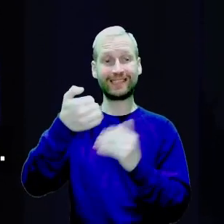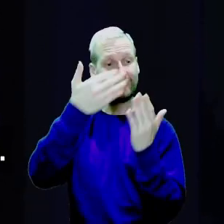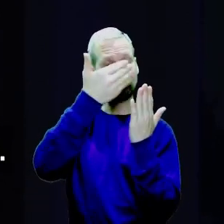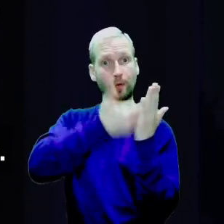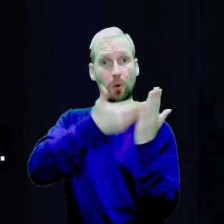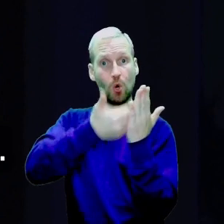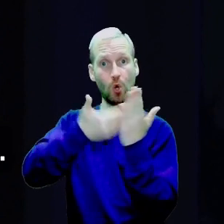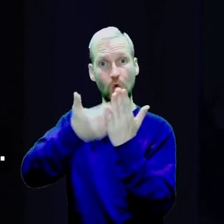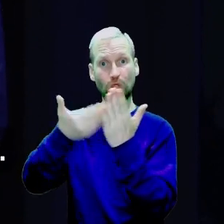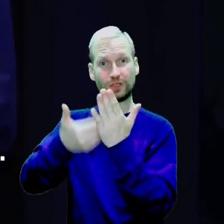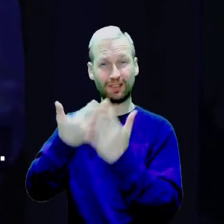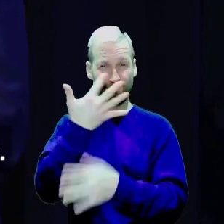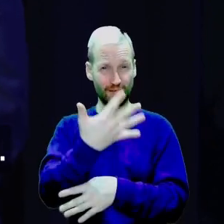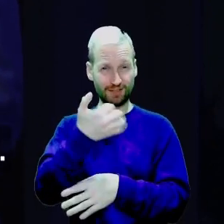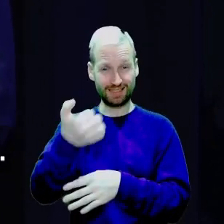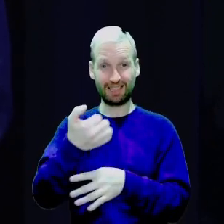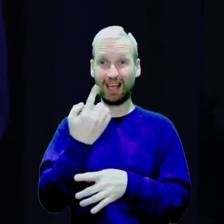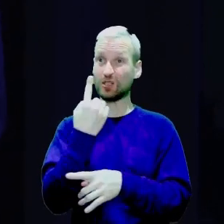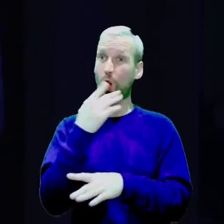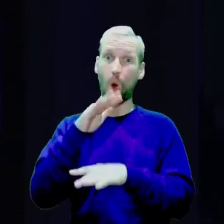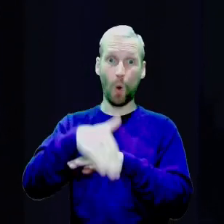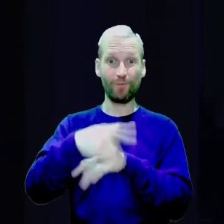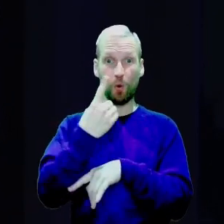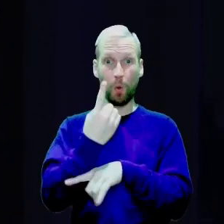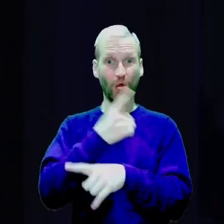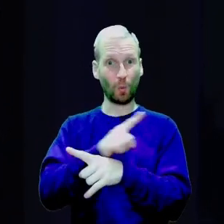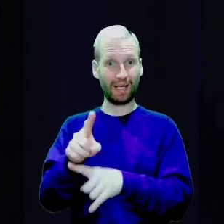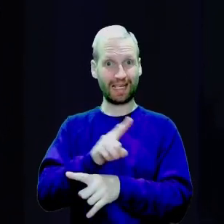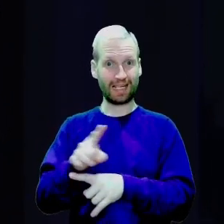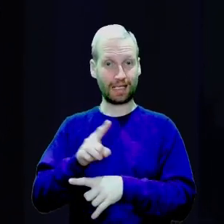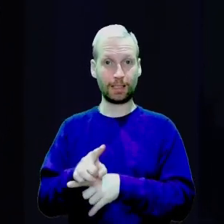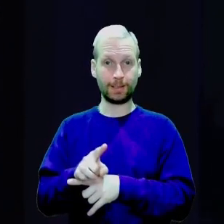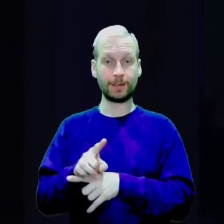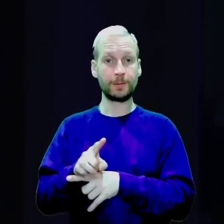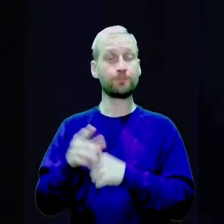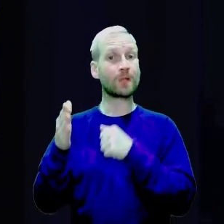is obviously over one a week. The issues we heard most